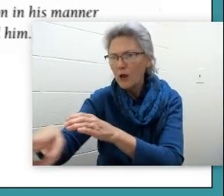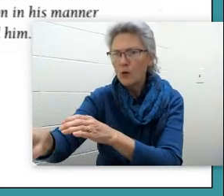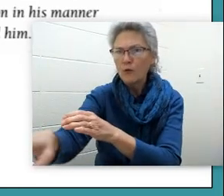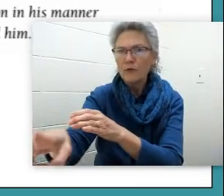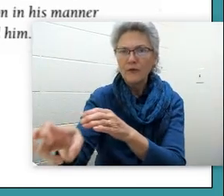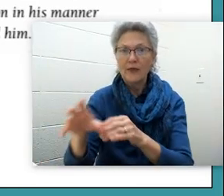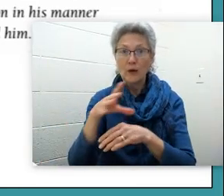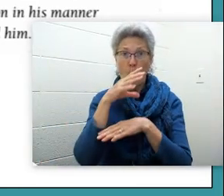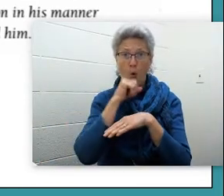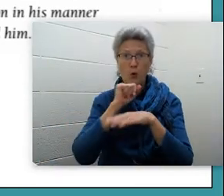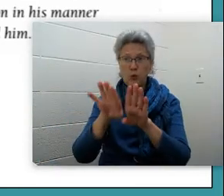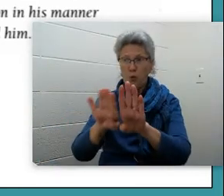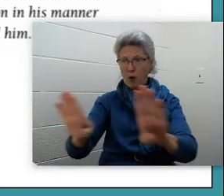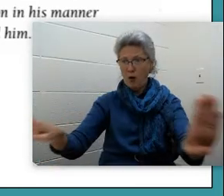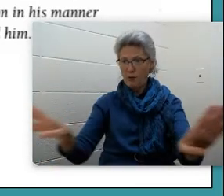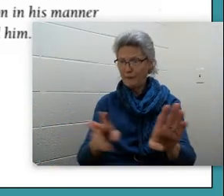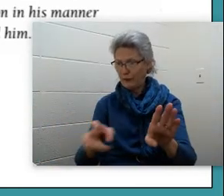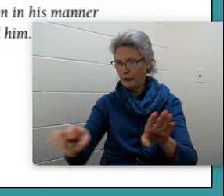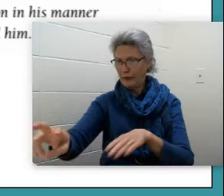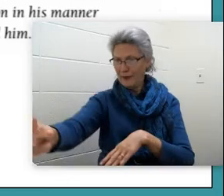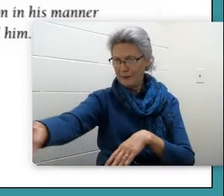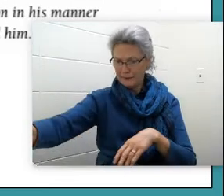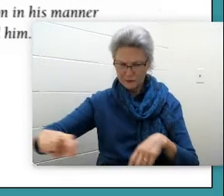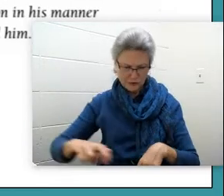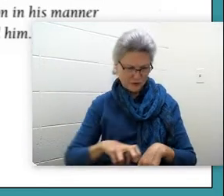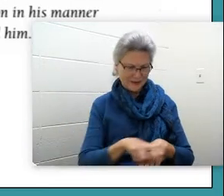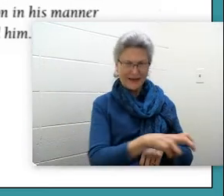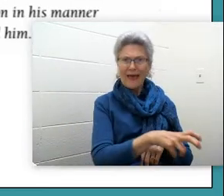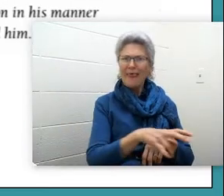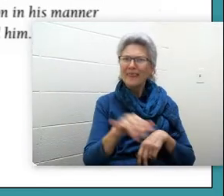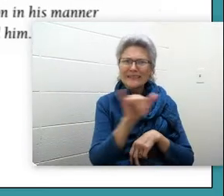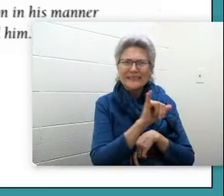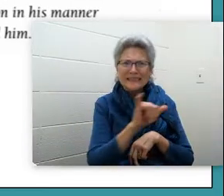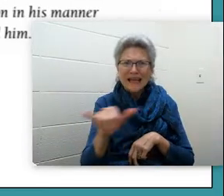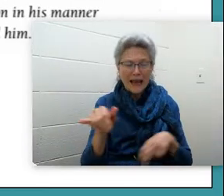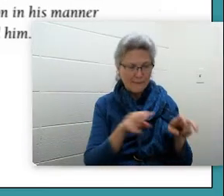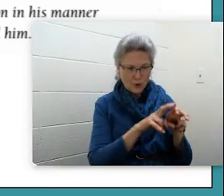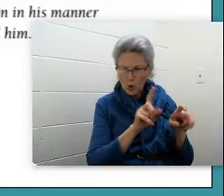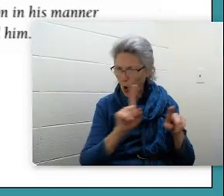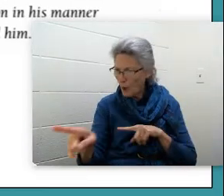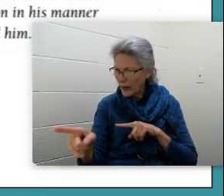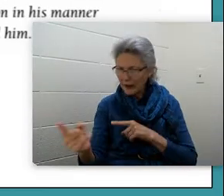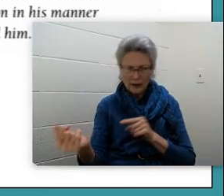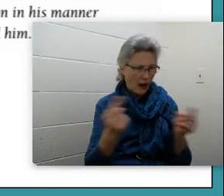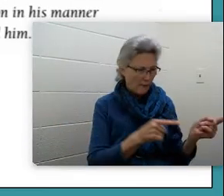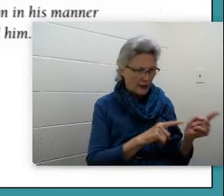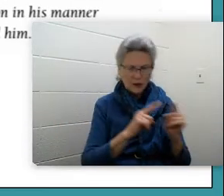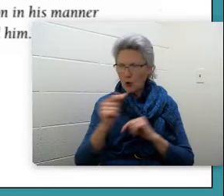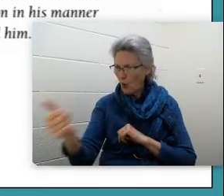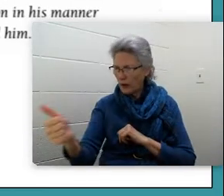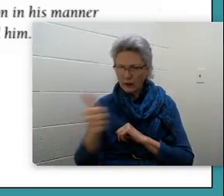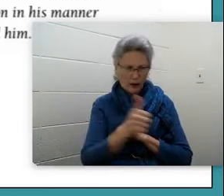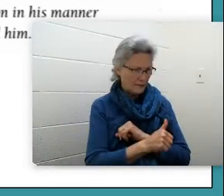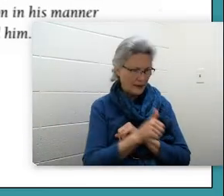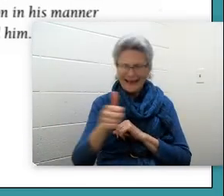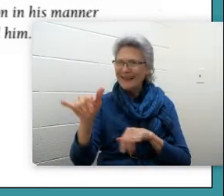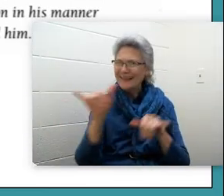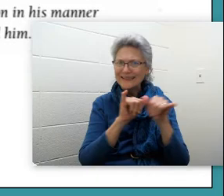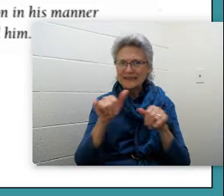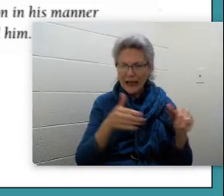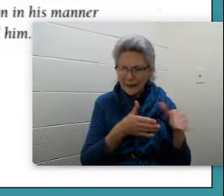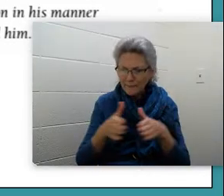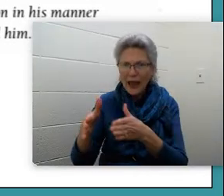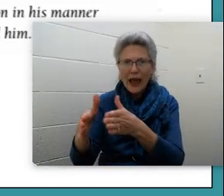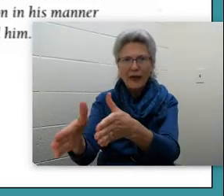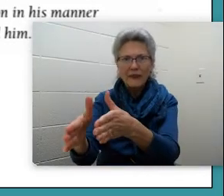wall. Going and coming, his motions were like clockwork. He would pause a breath with one foot raised,